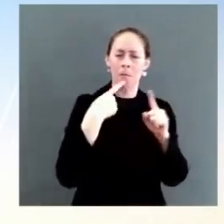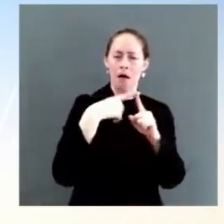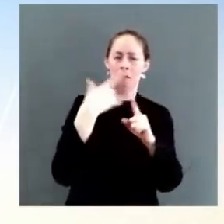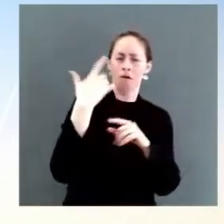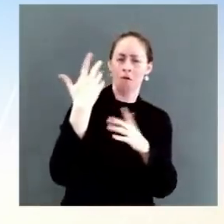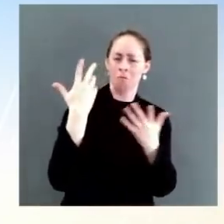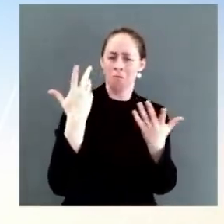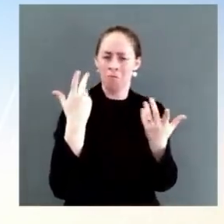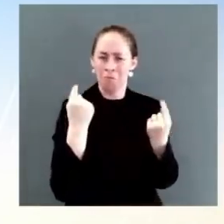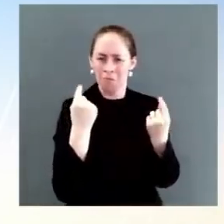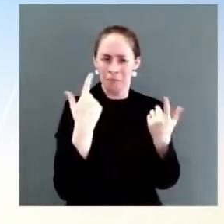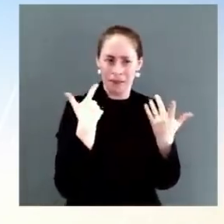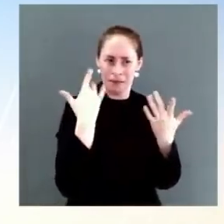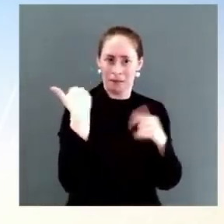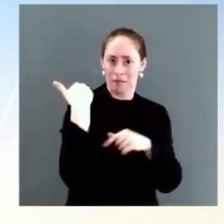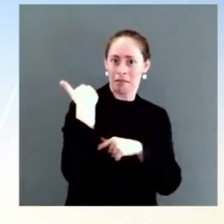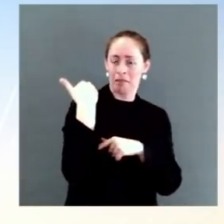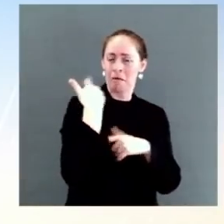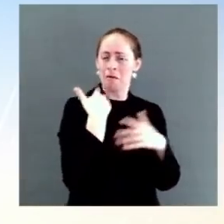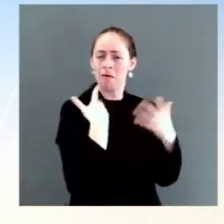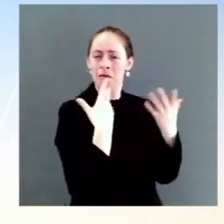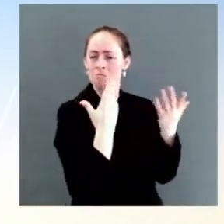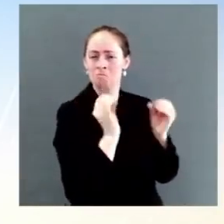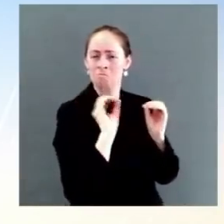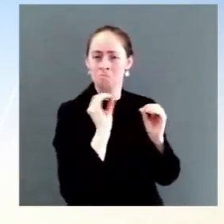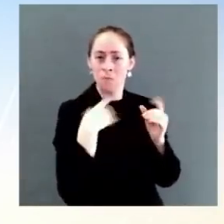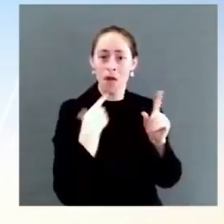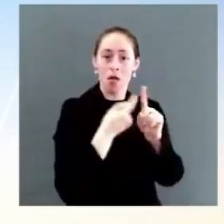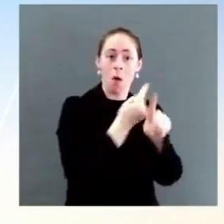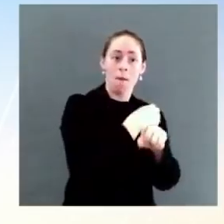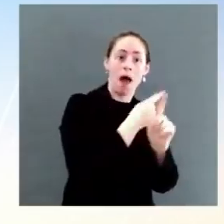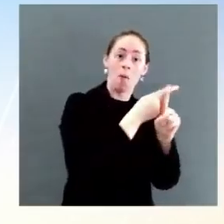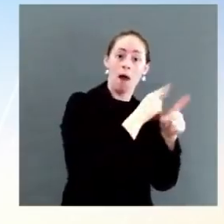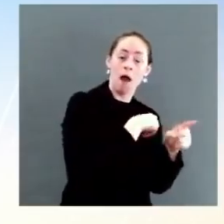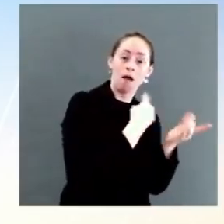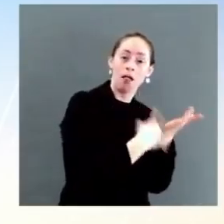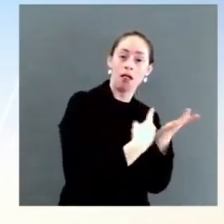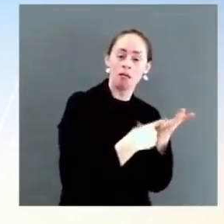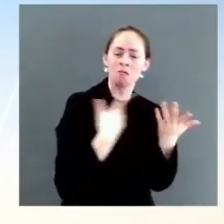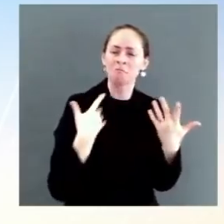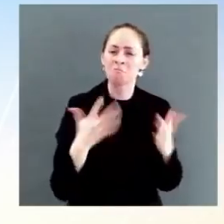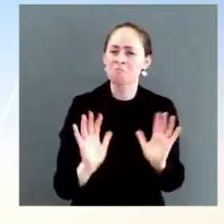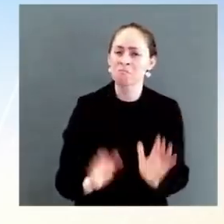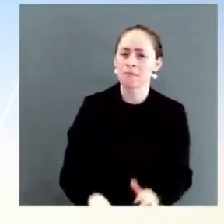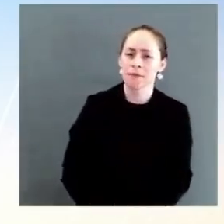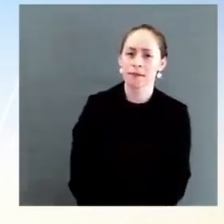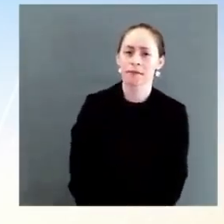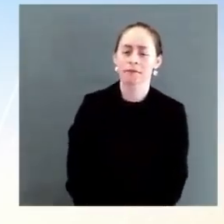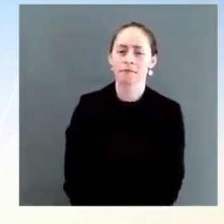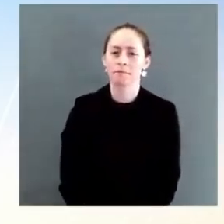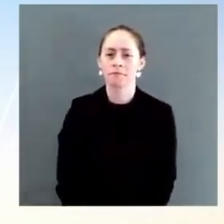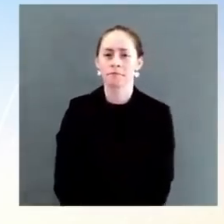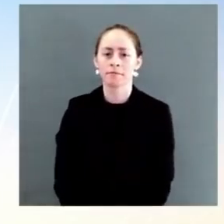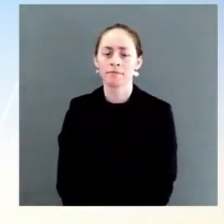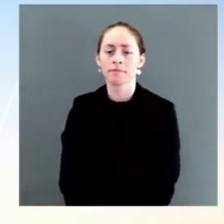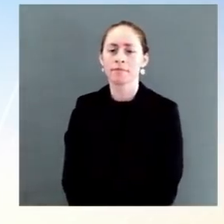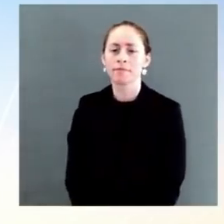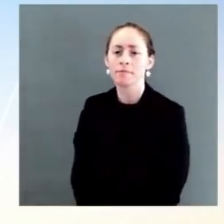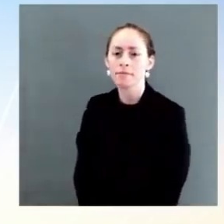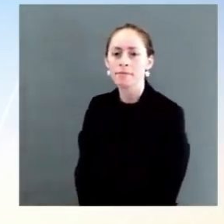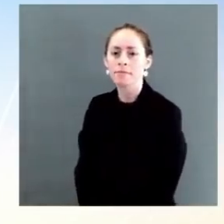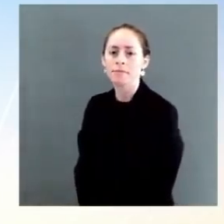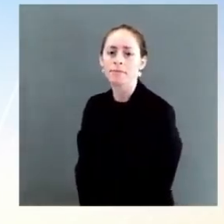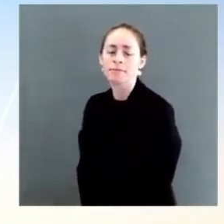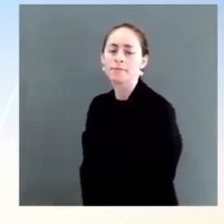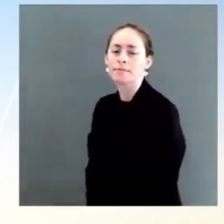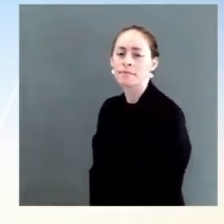House discussing the possibility of asking Congress for additional COVID relief funds to deal with the Omicron variant? And is that something the White House right now